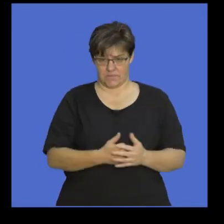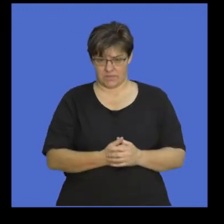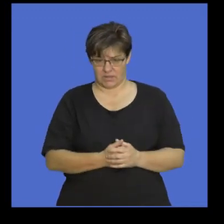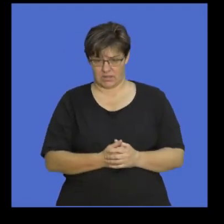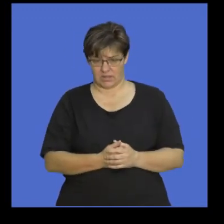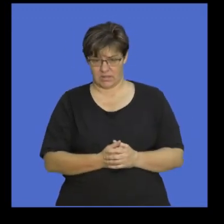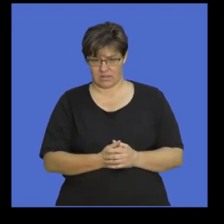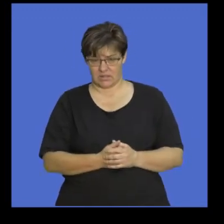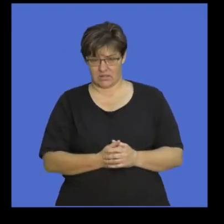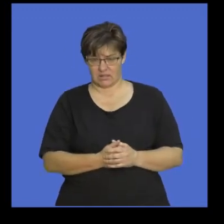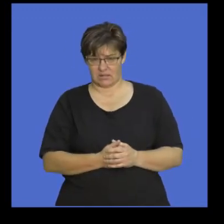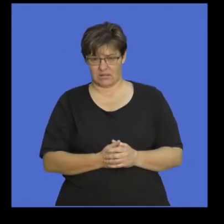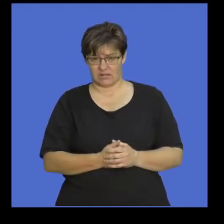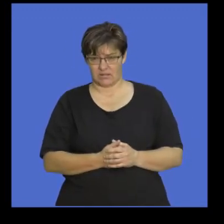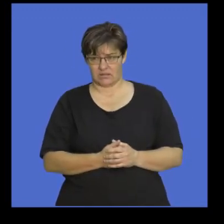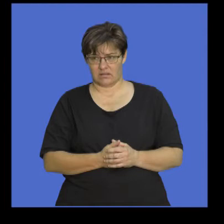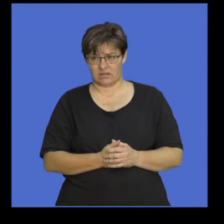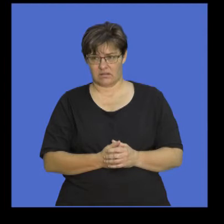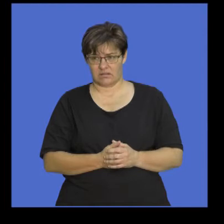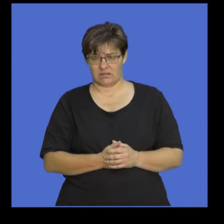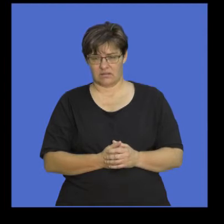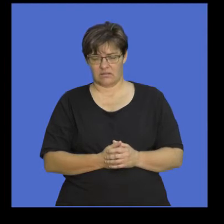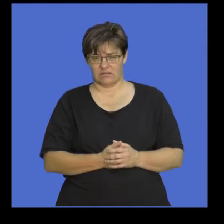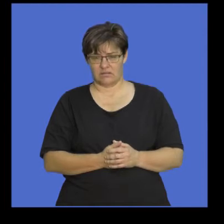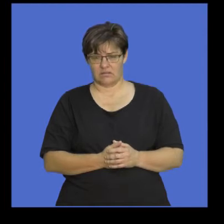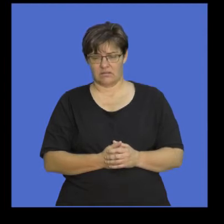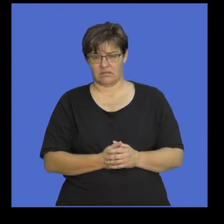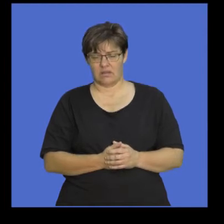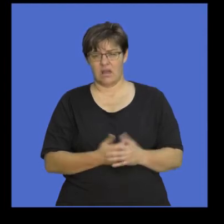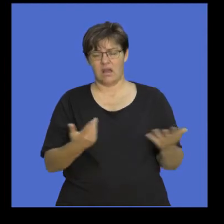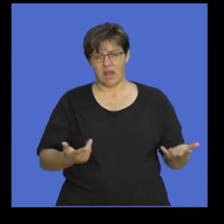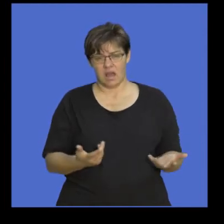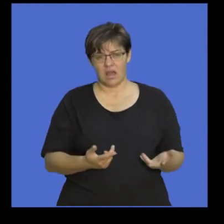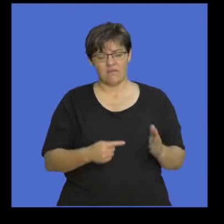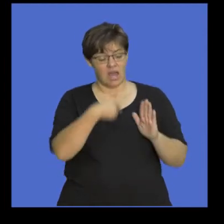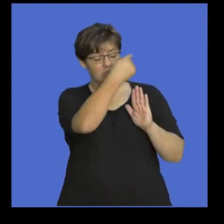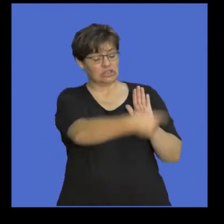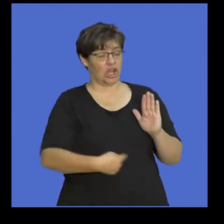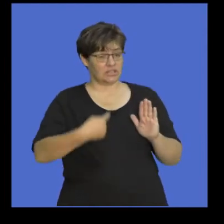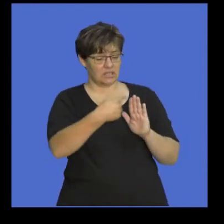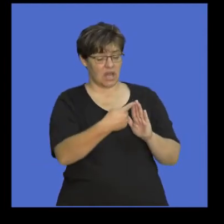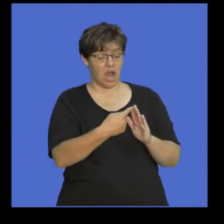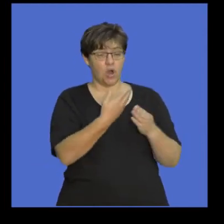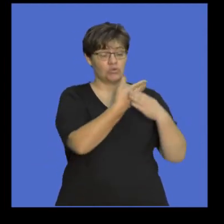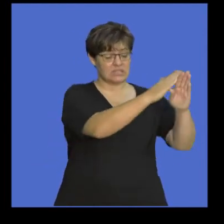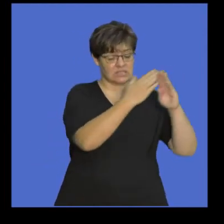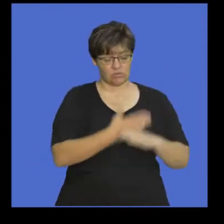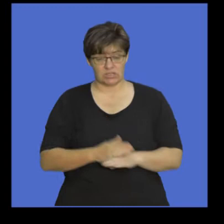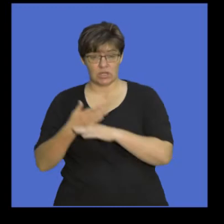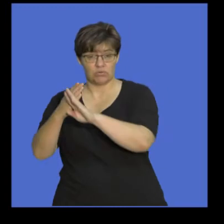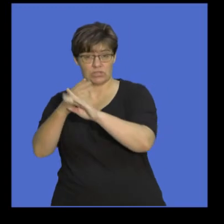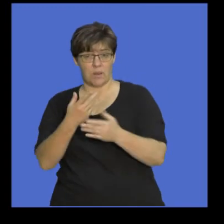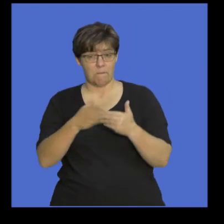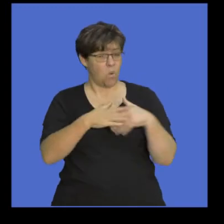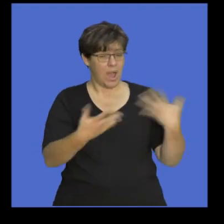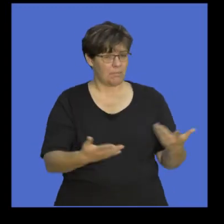resistance. What happens to the total resistance? Okay, we're talking about R total. Take note of that, of the circuit when more